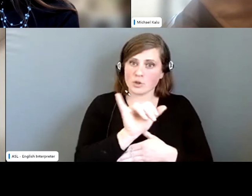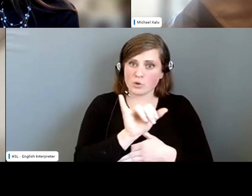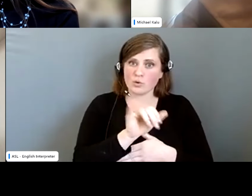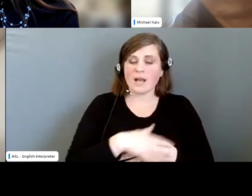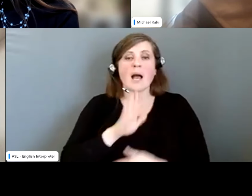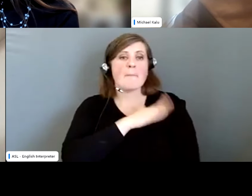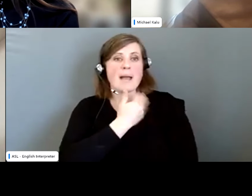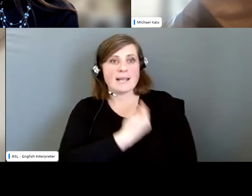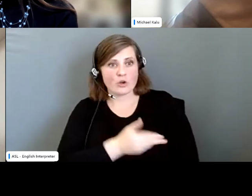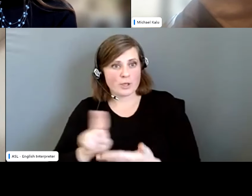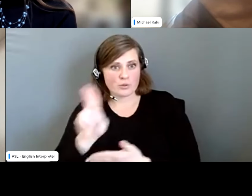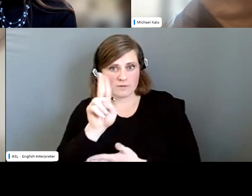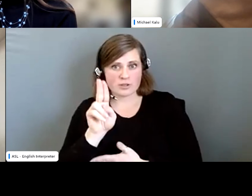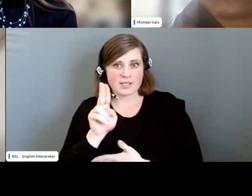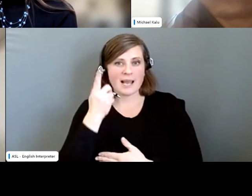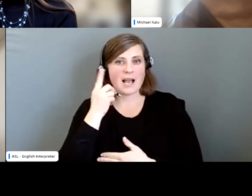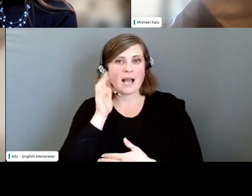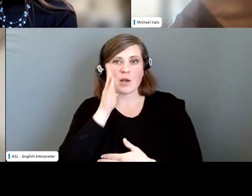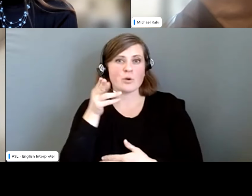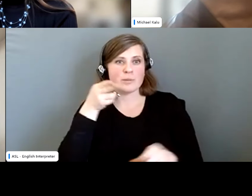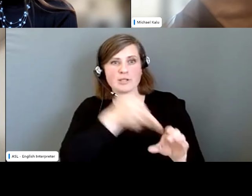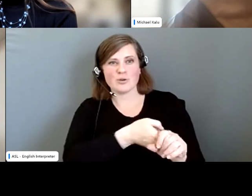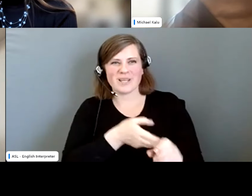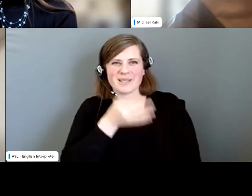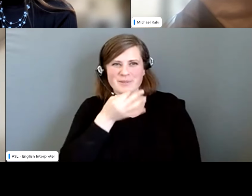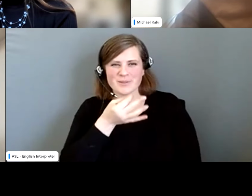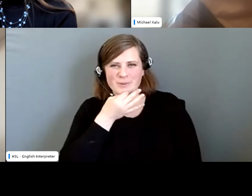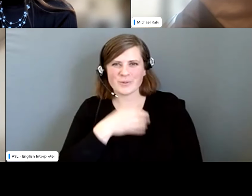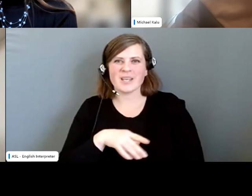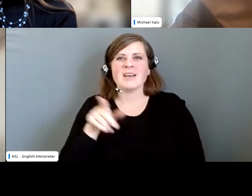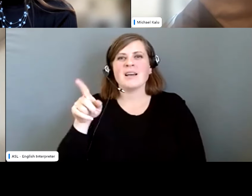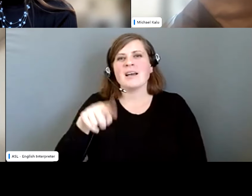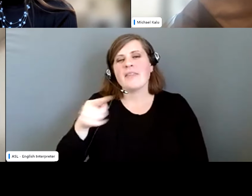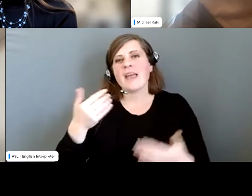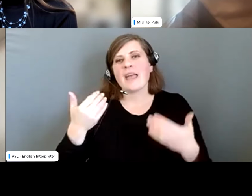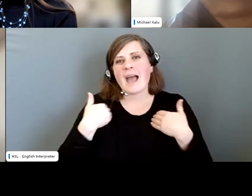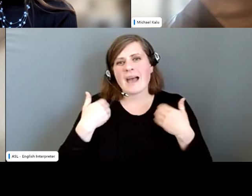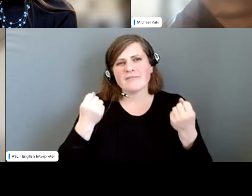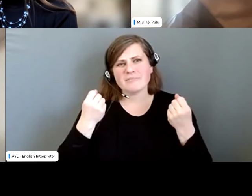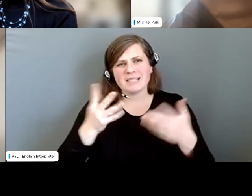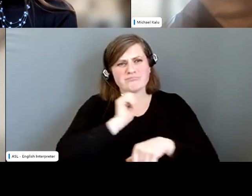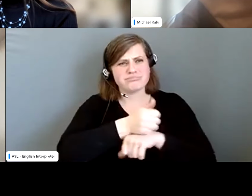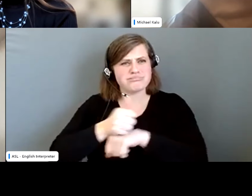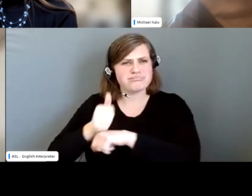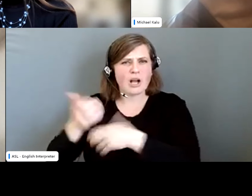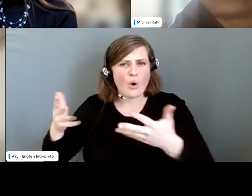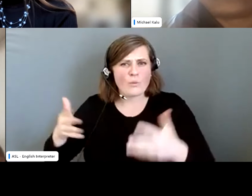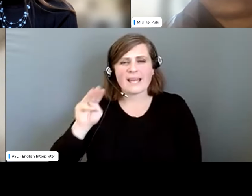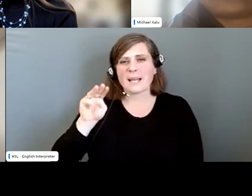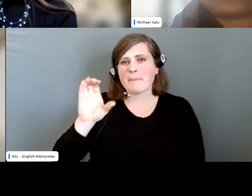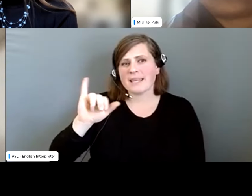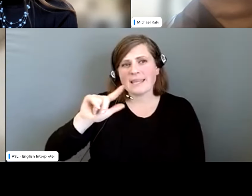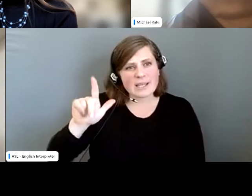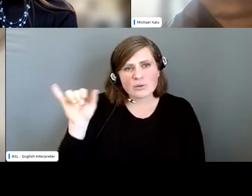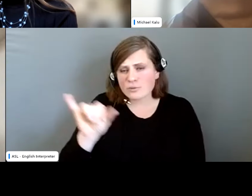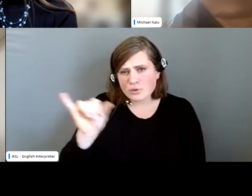Manitoba University, where I'll be joining them very soon, they also have things going on. And McGill too, they have things. So there's a